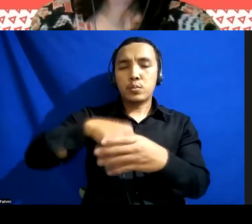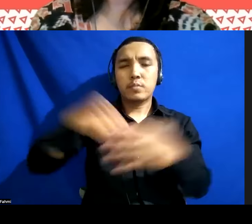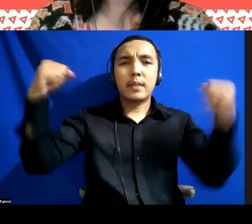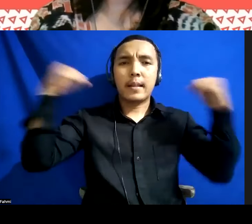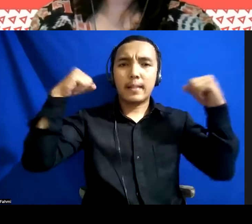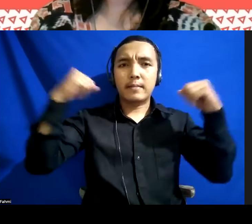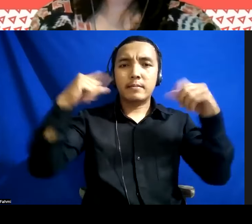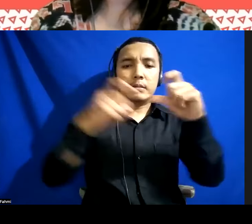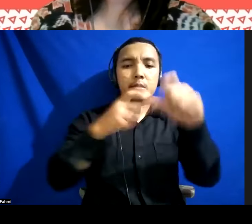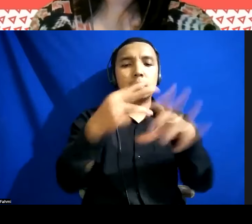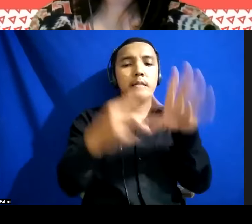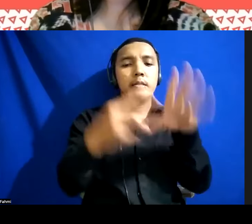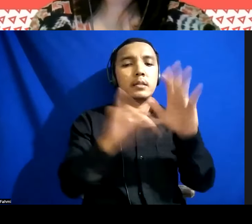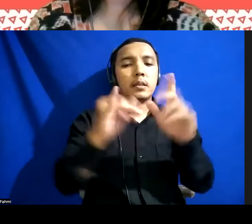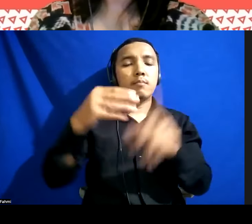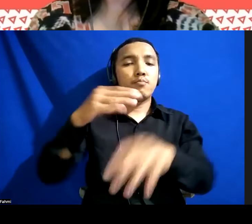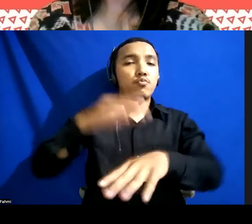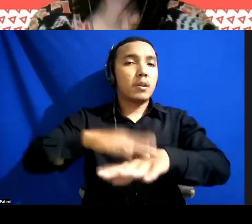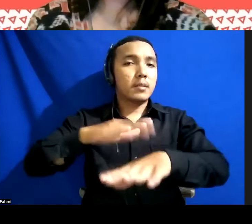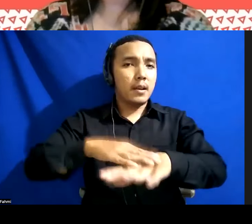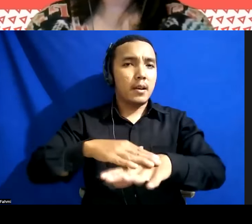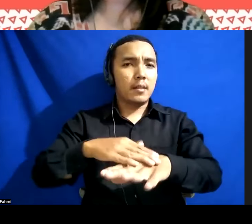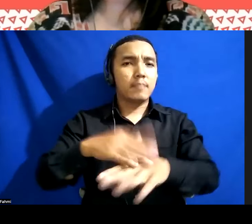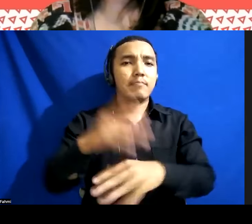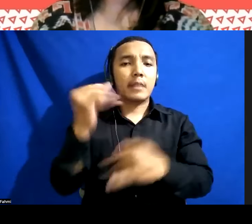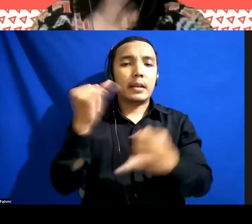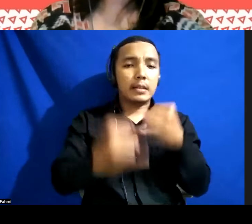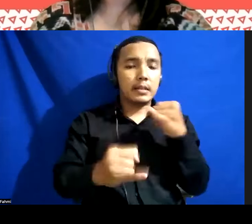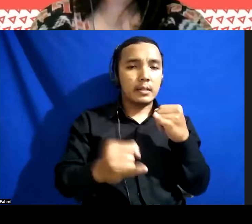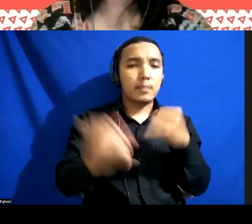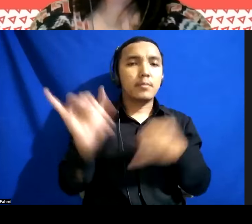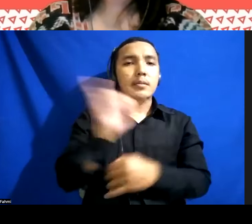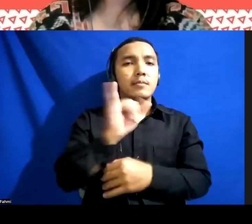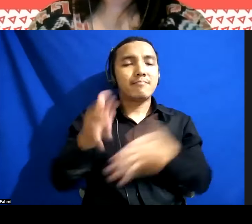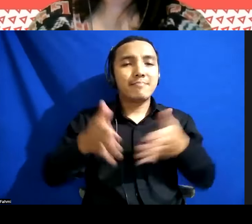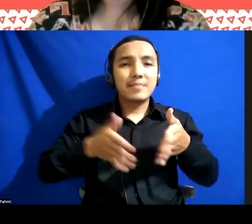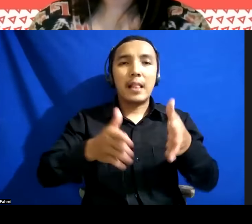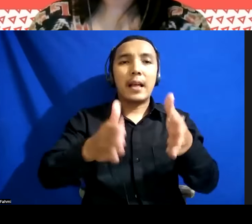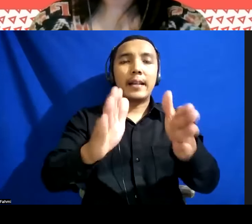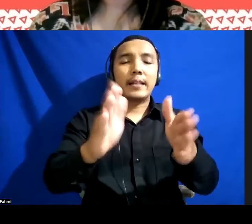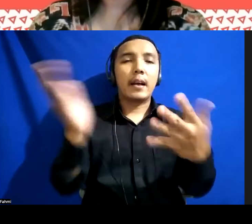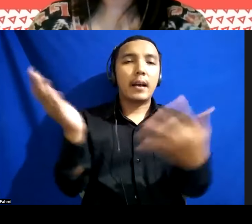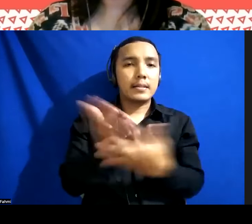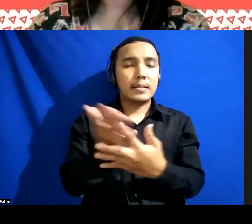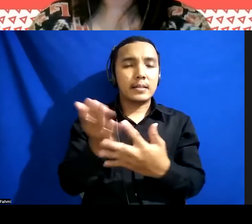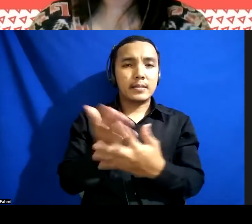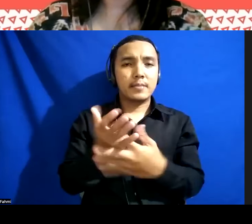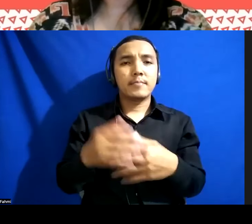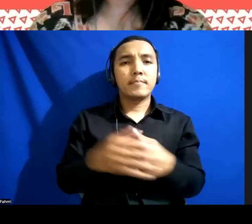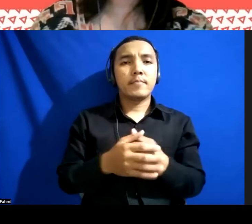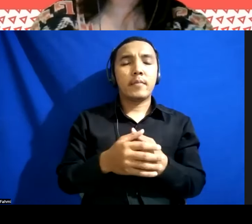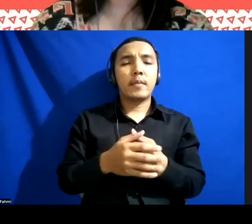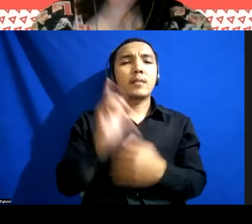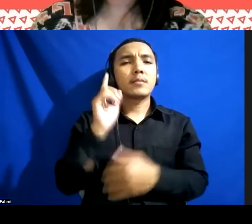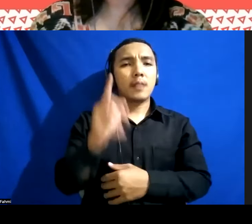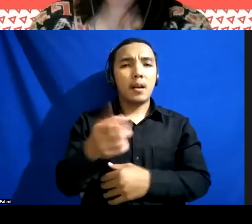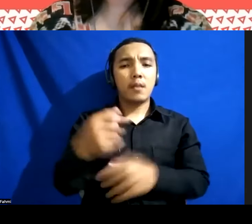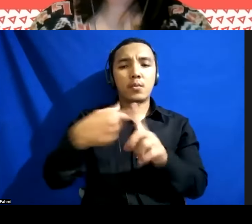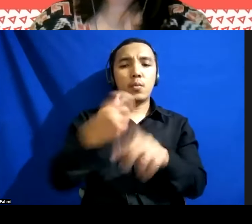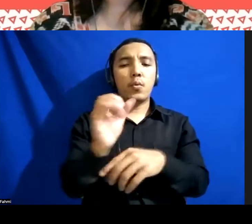and also infrastructure in terms of sidewalks and traditional market access, as well as